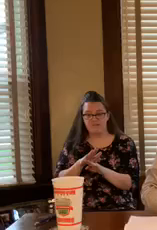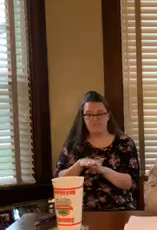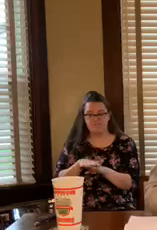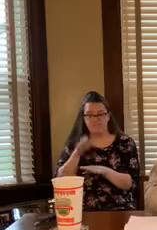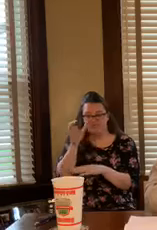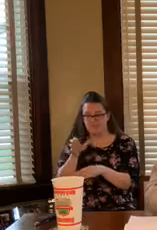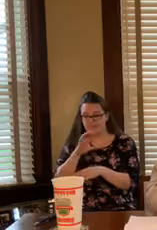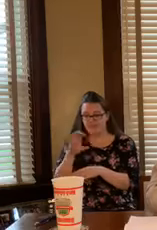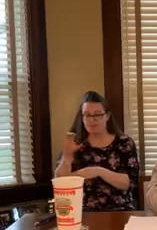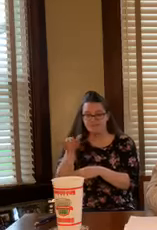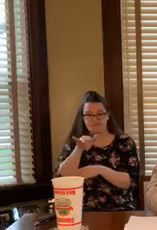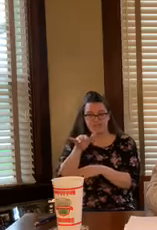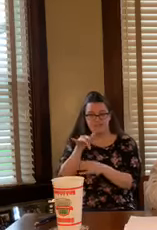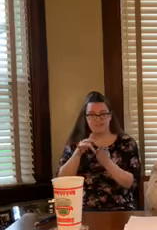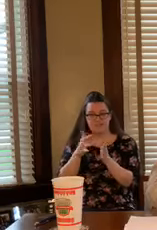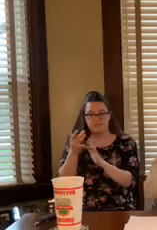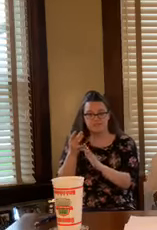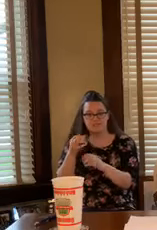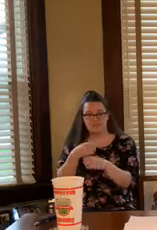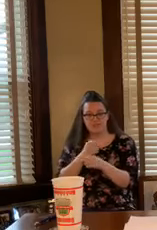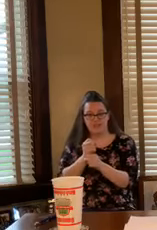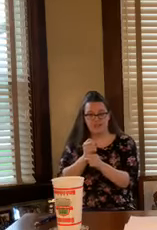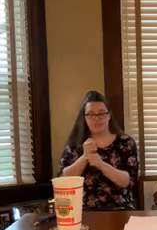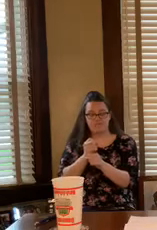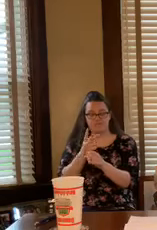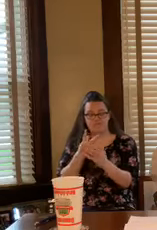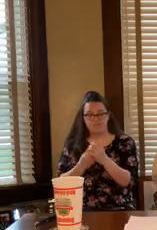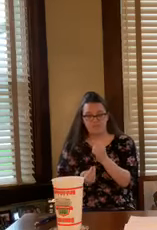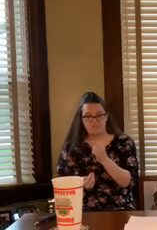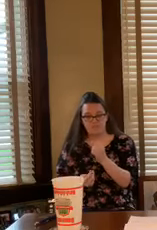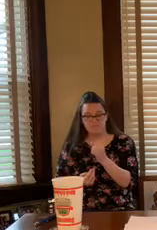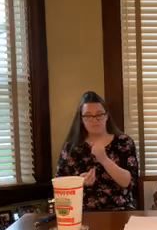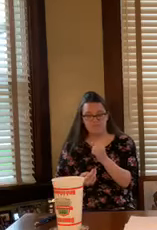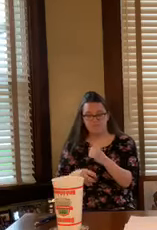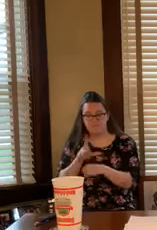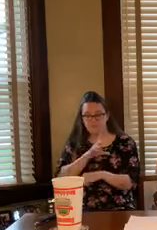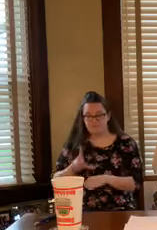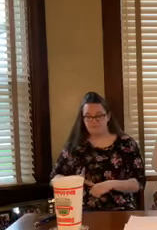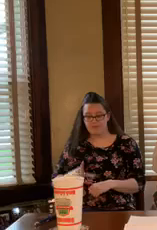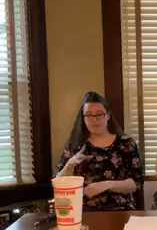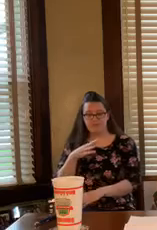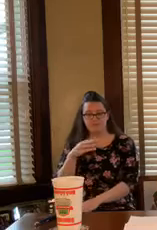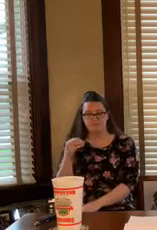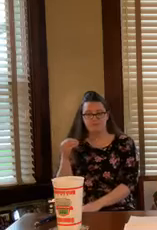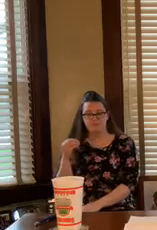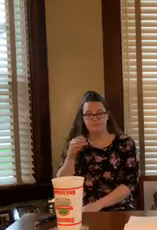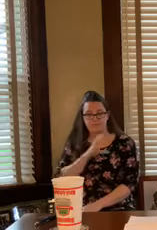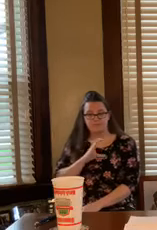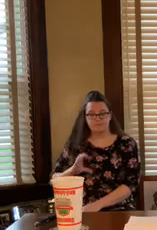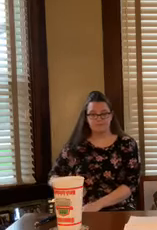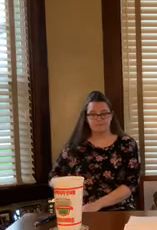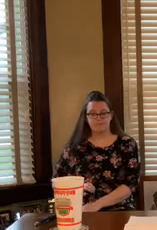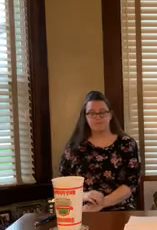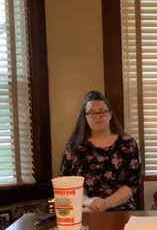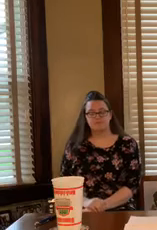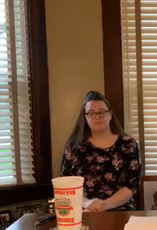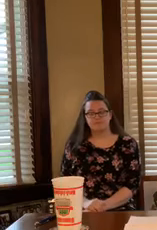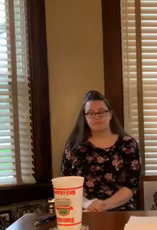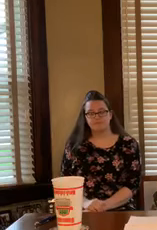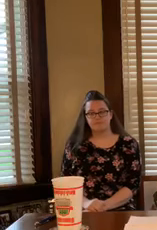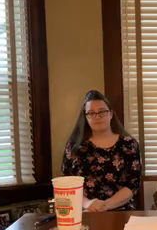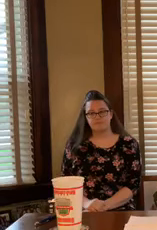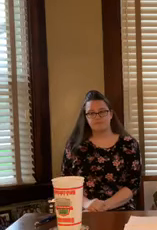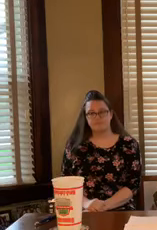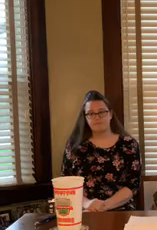have crucified hath been made both Lord and Christ.